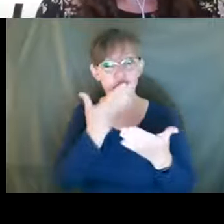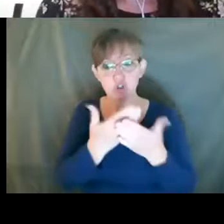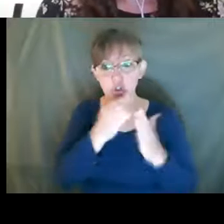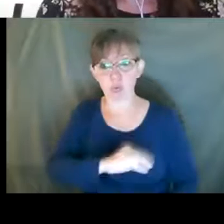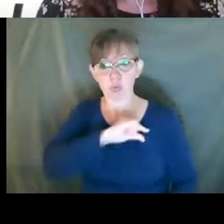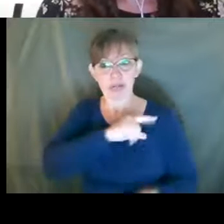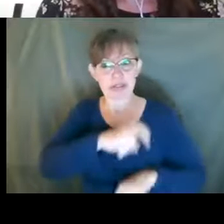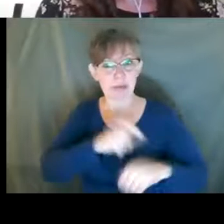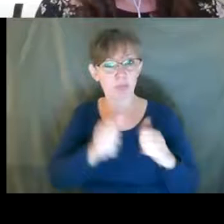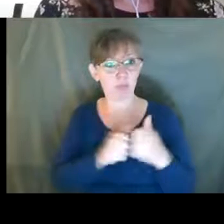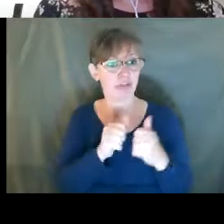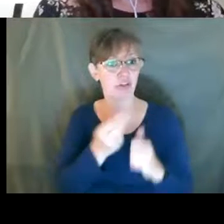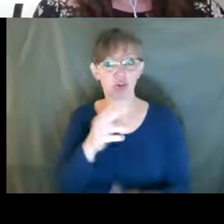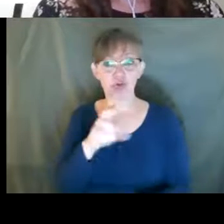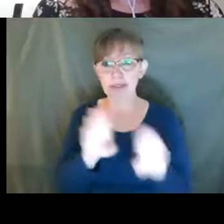be.